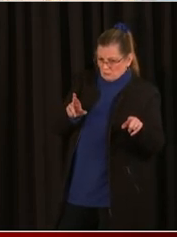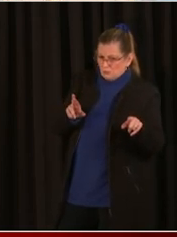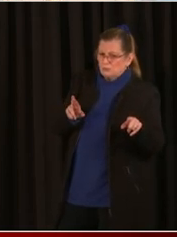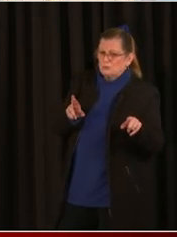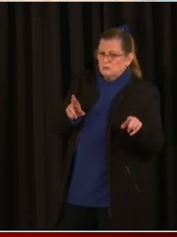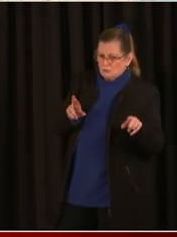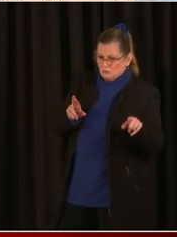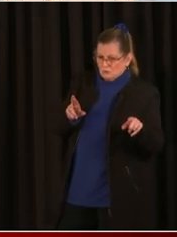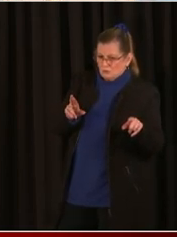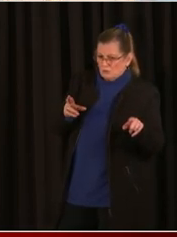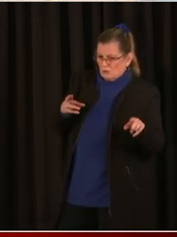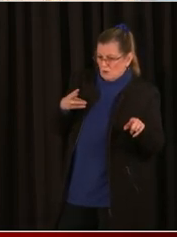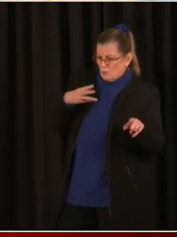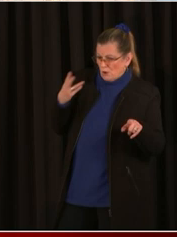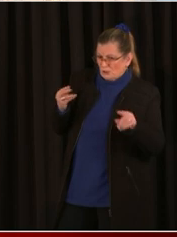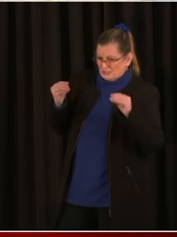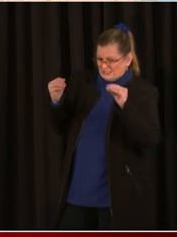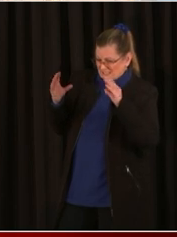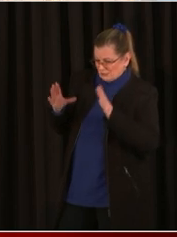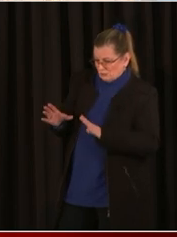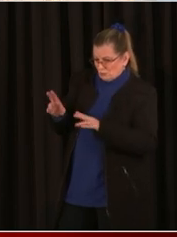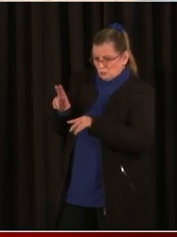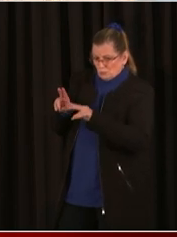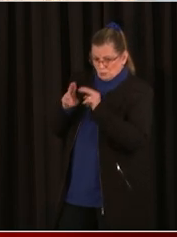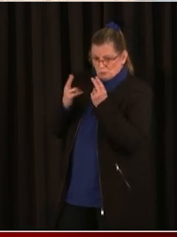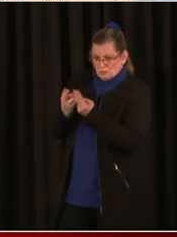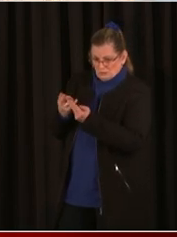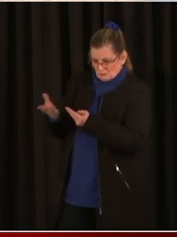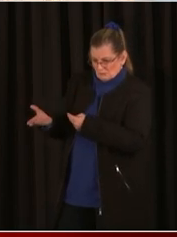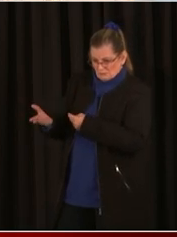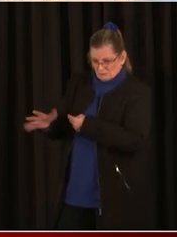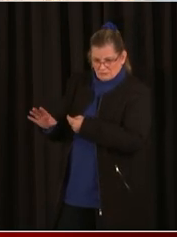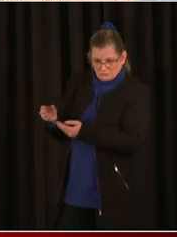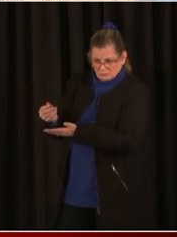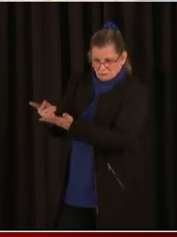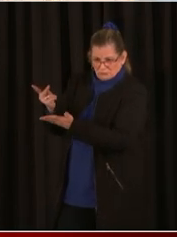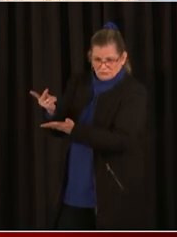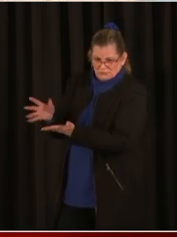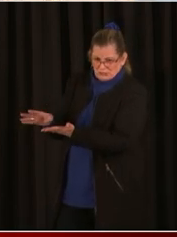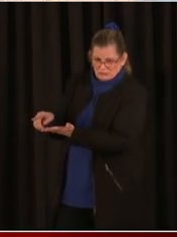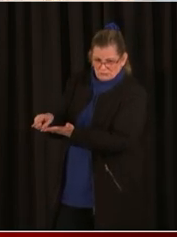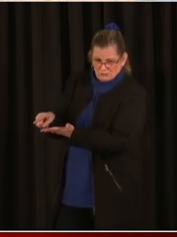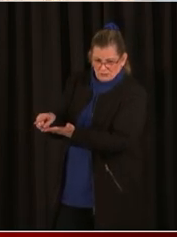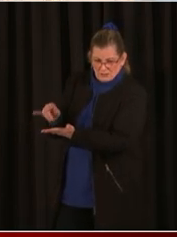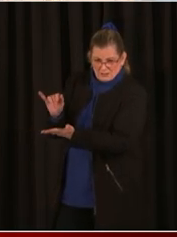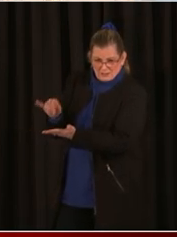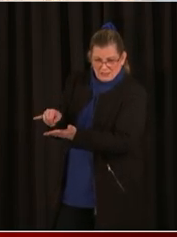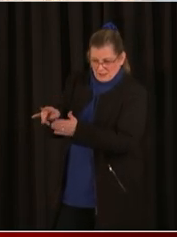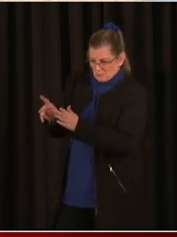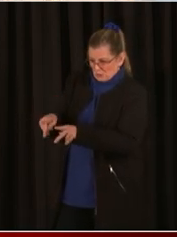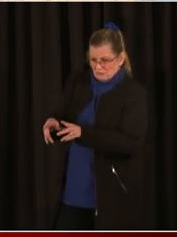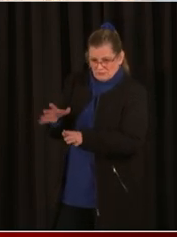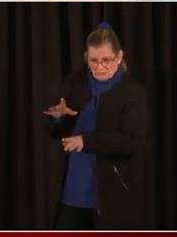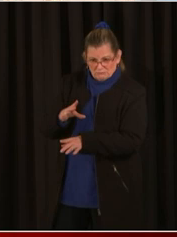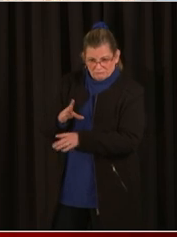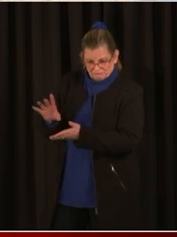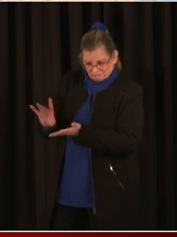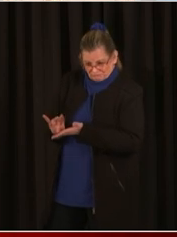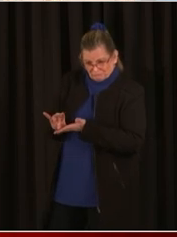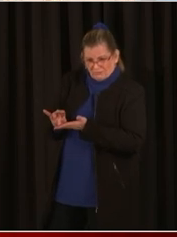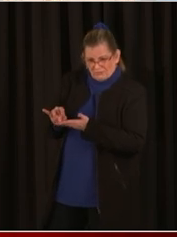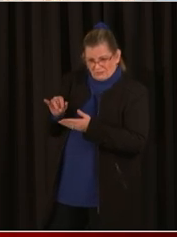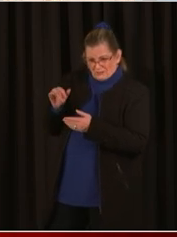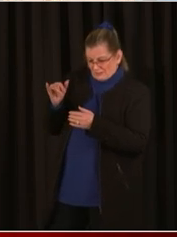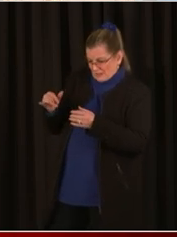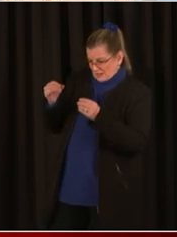Union requested review our MOA, review all of the things that we said that we were